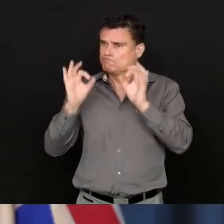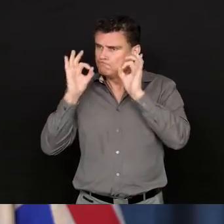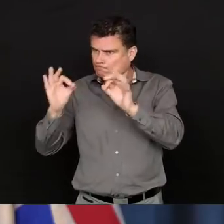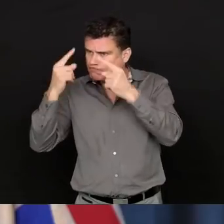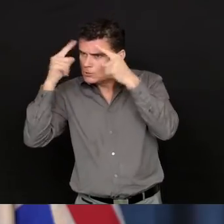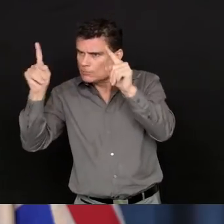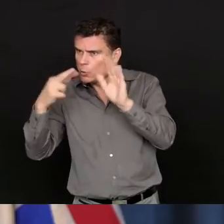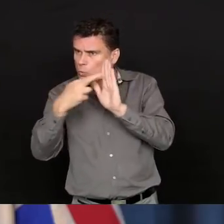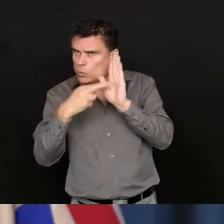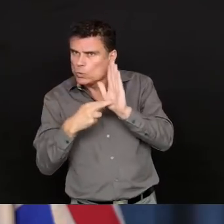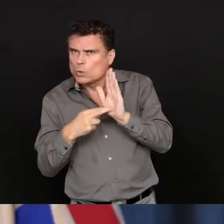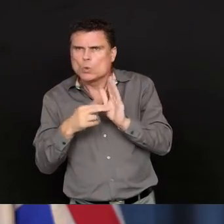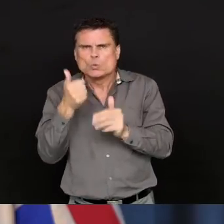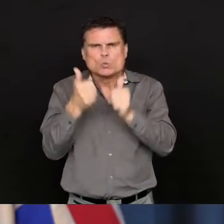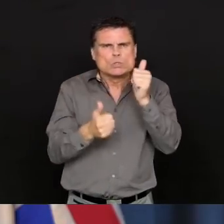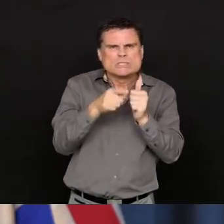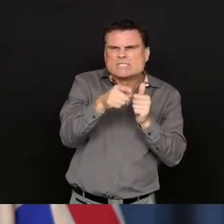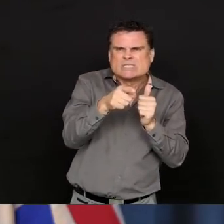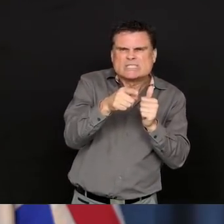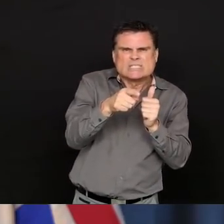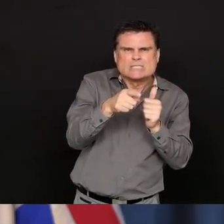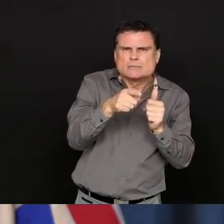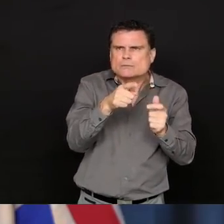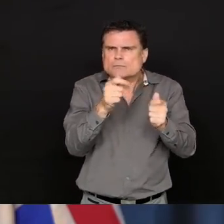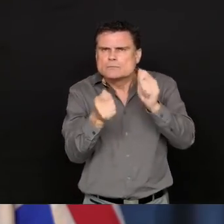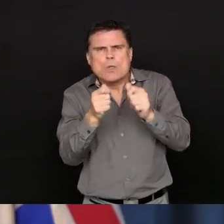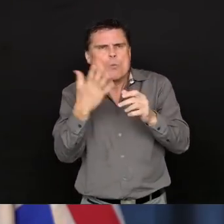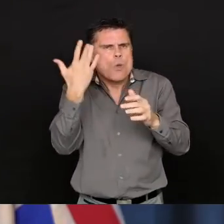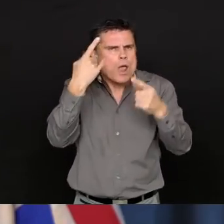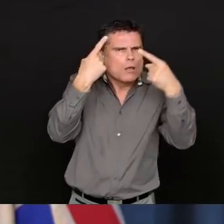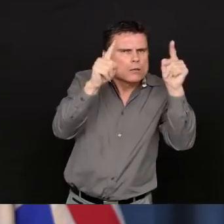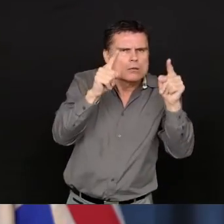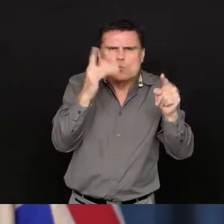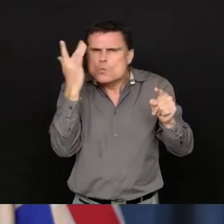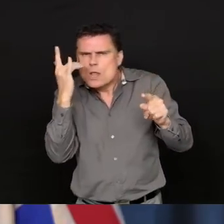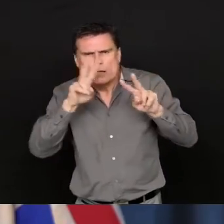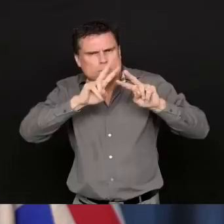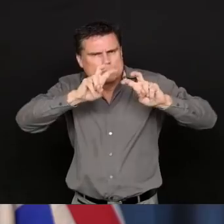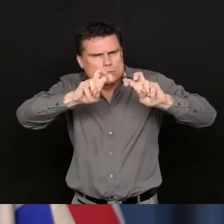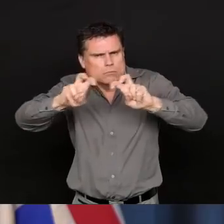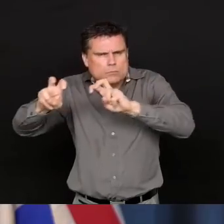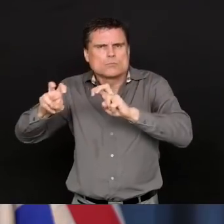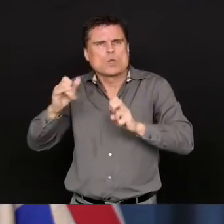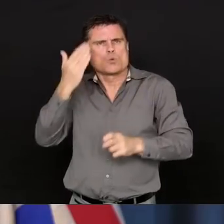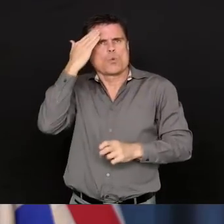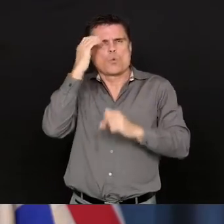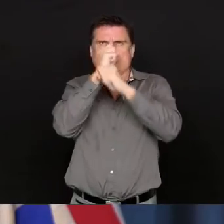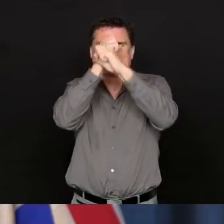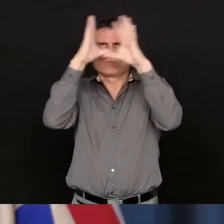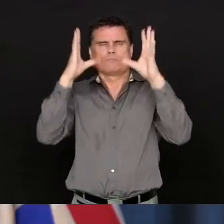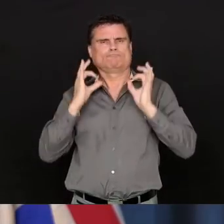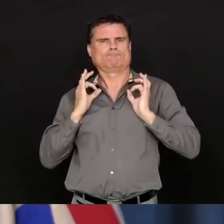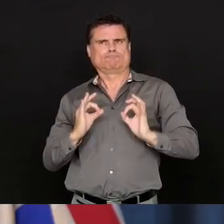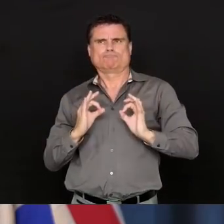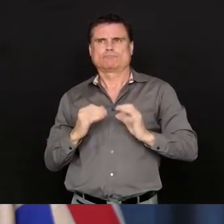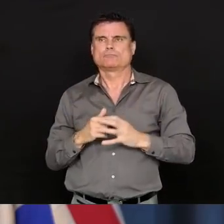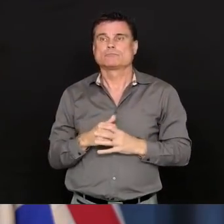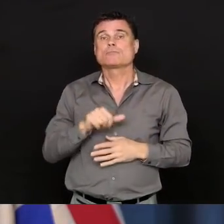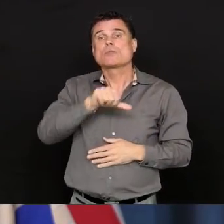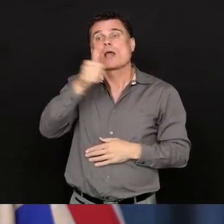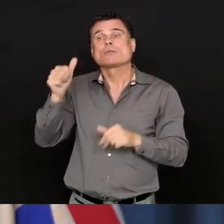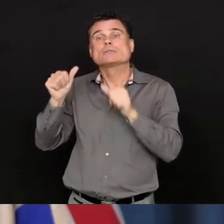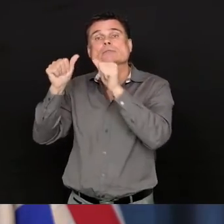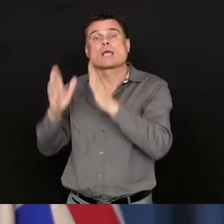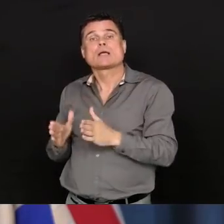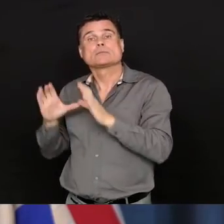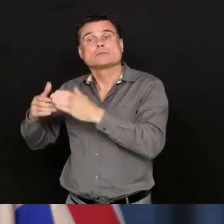of BC-specific population epidemiologic information that helps us determine how we're doing in our